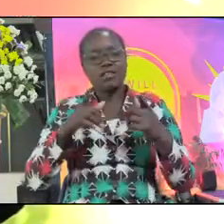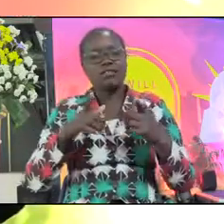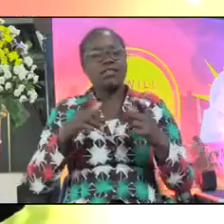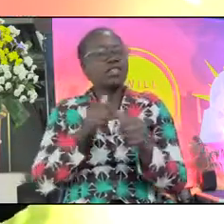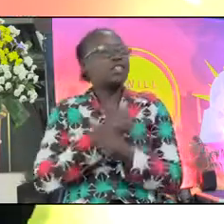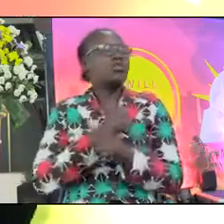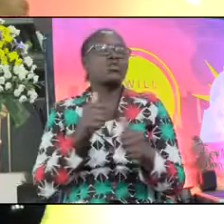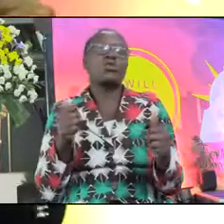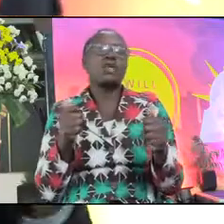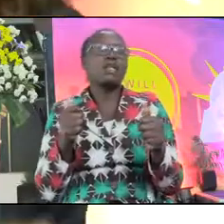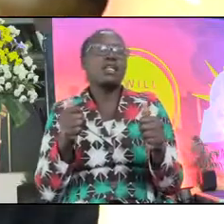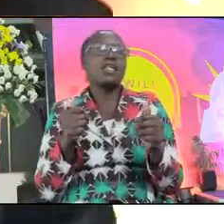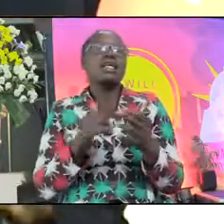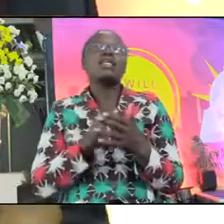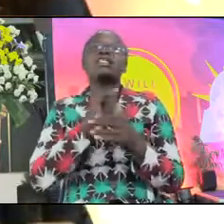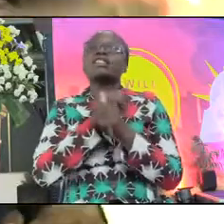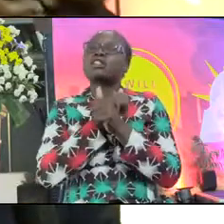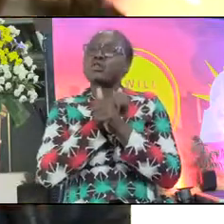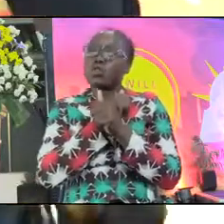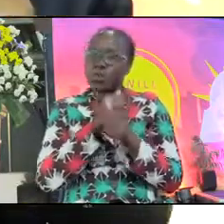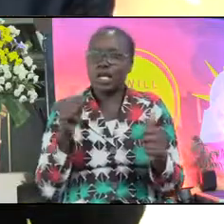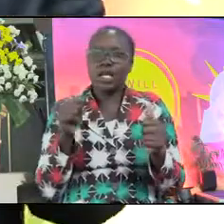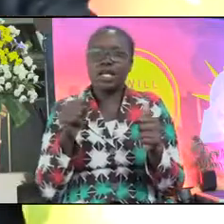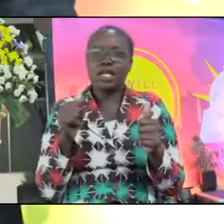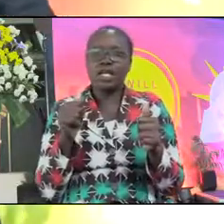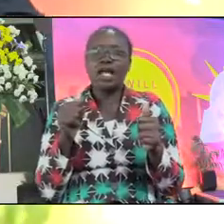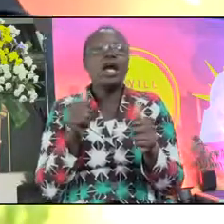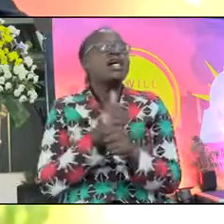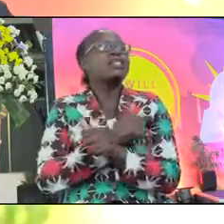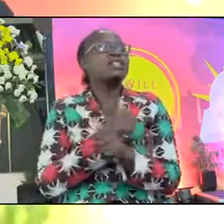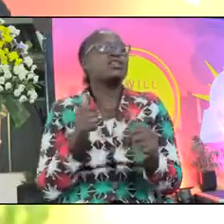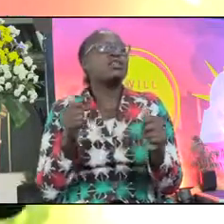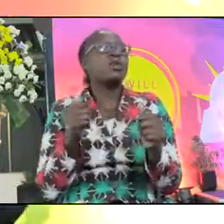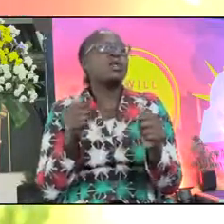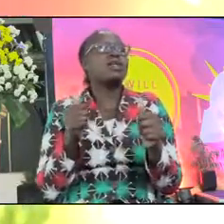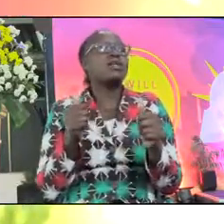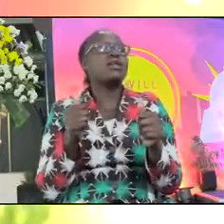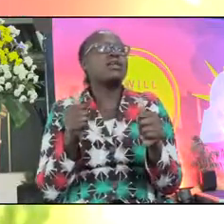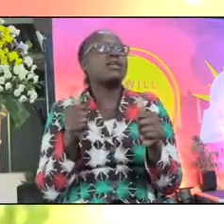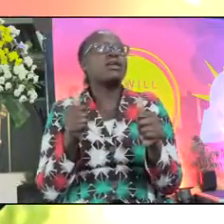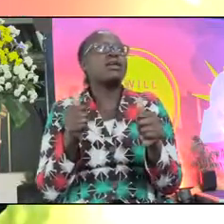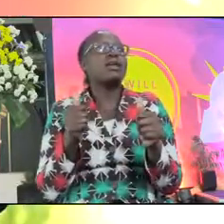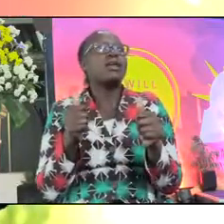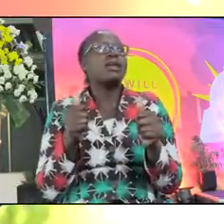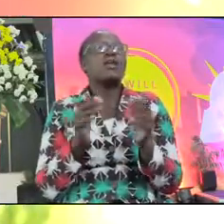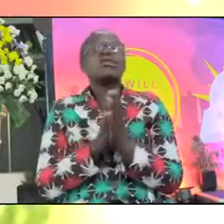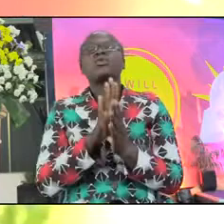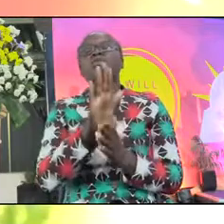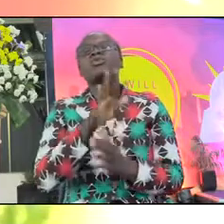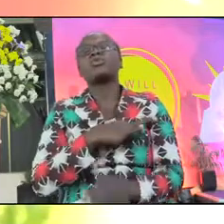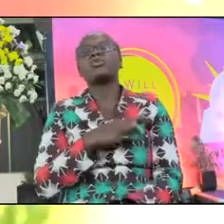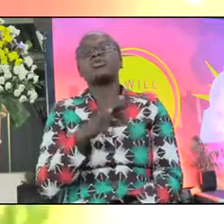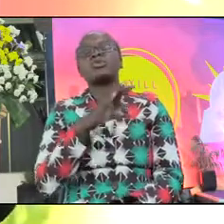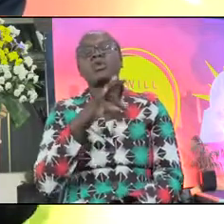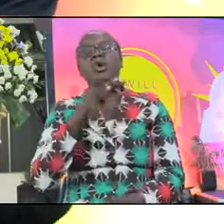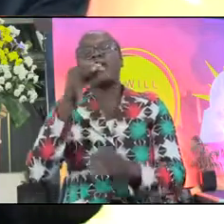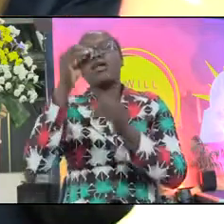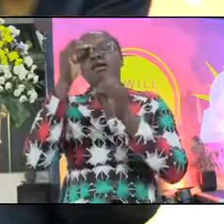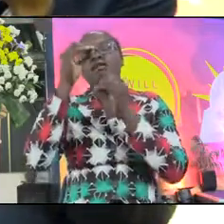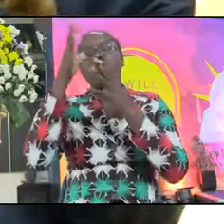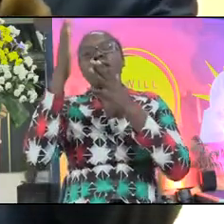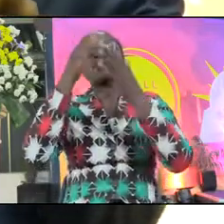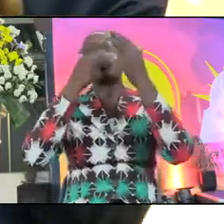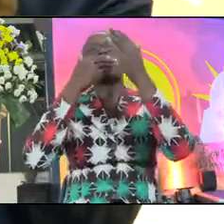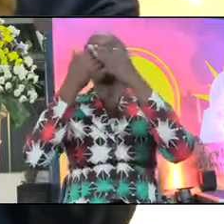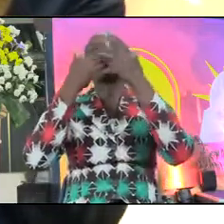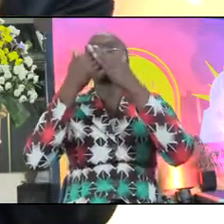well. It is well. It is well. It is well. It is well with your soul. Oh, Father in heaven, thank